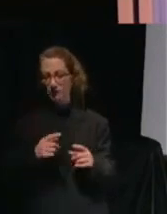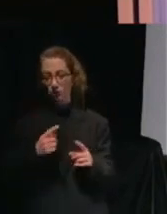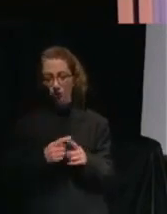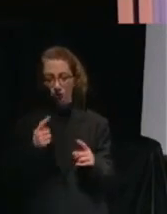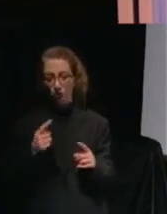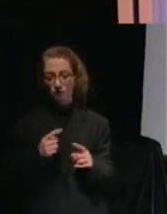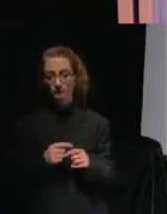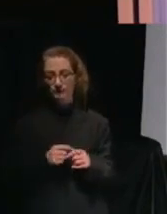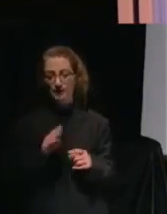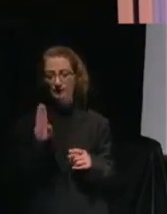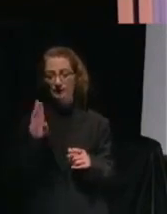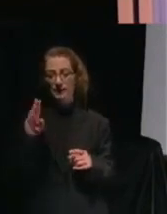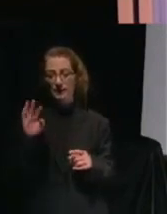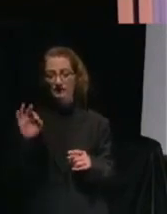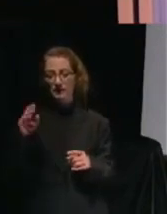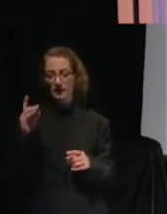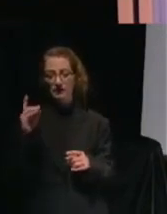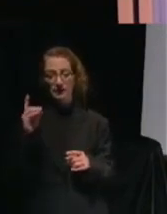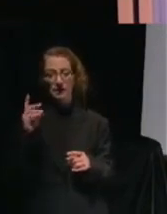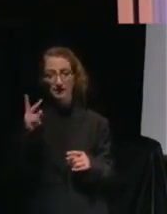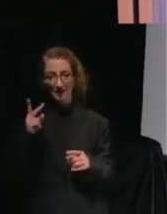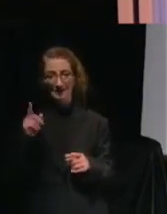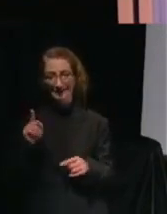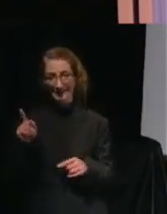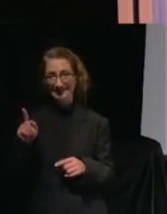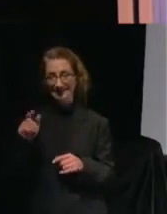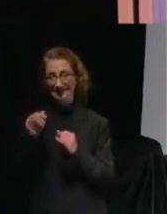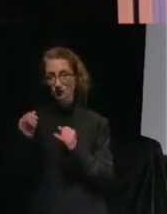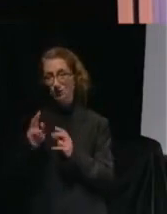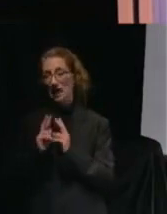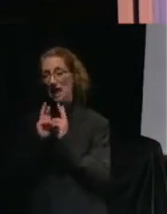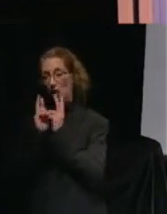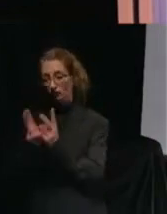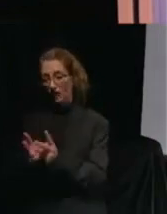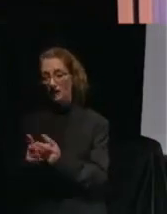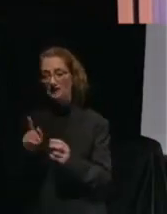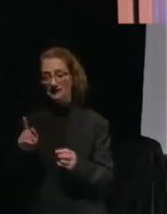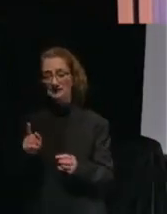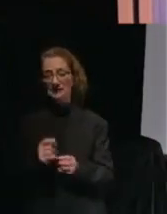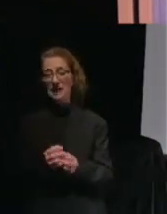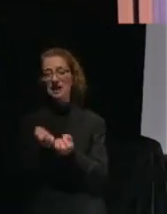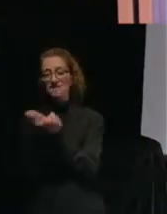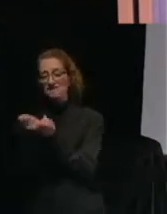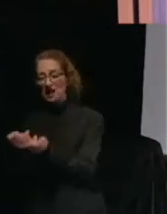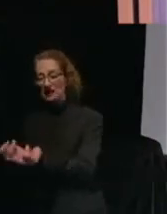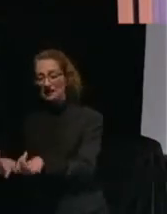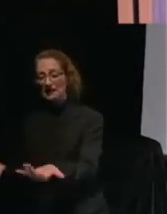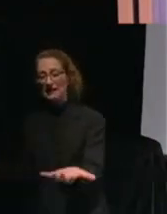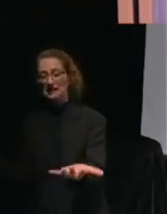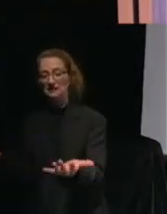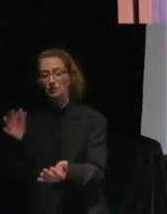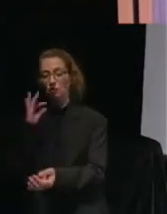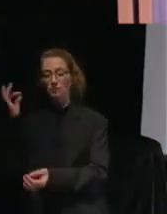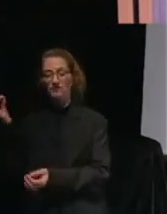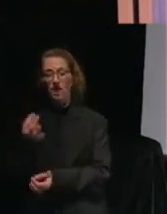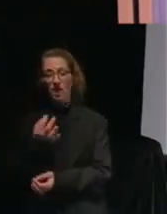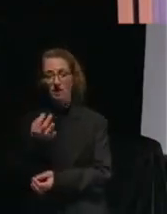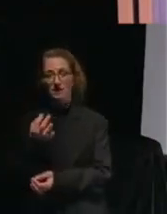hired precisely this institution to do the